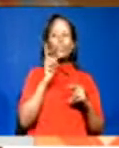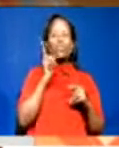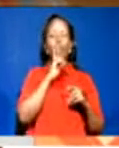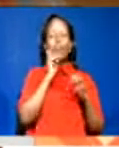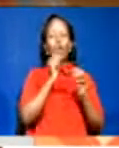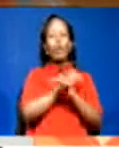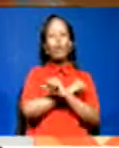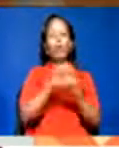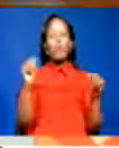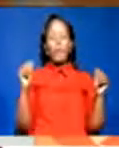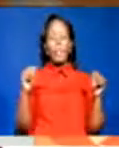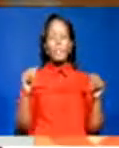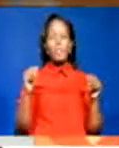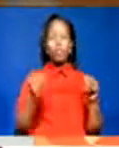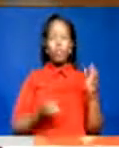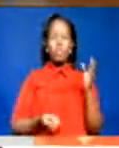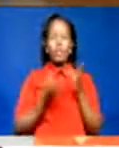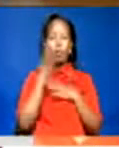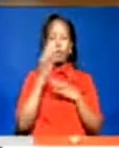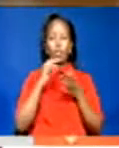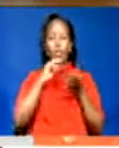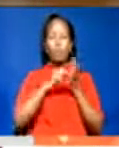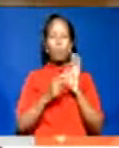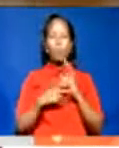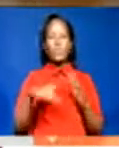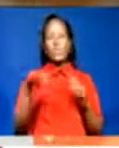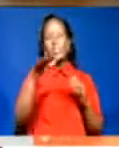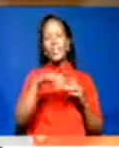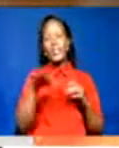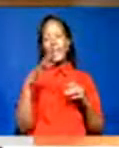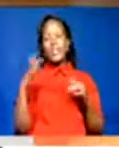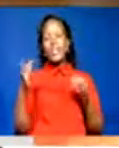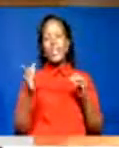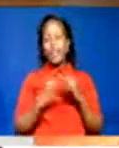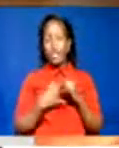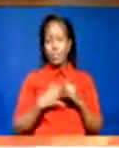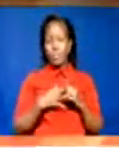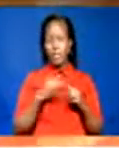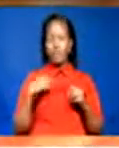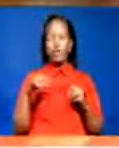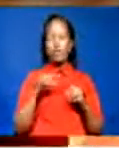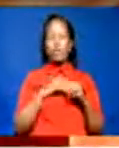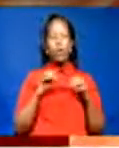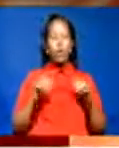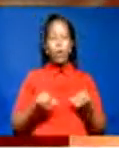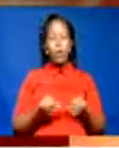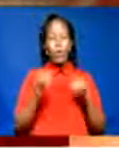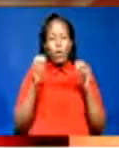launching a project in Kibera. We'll be keeping you updated